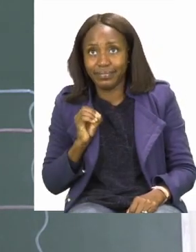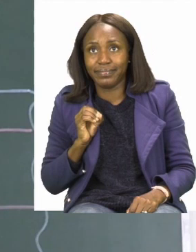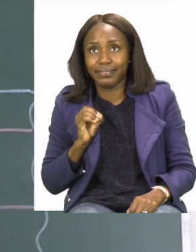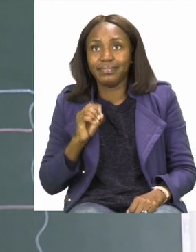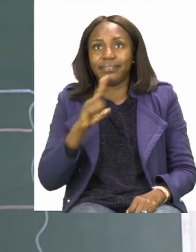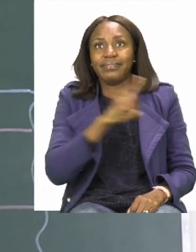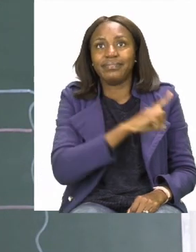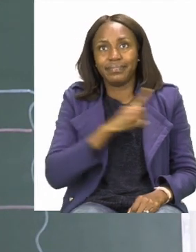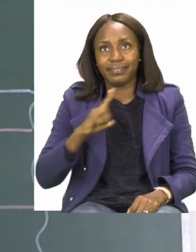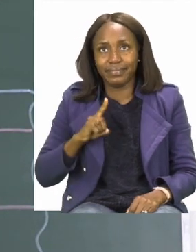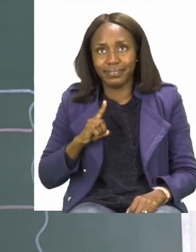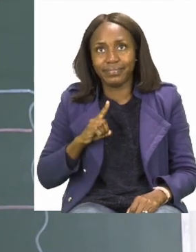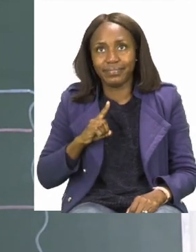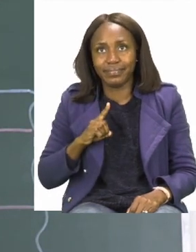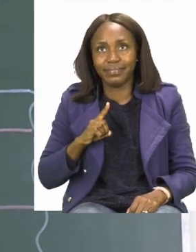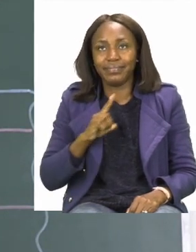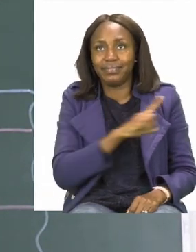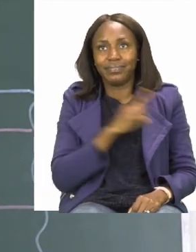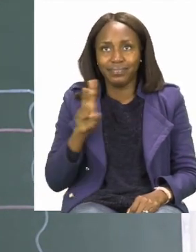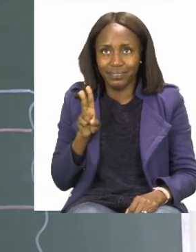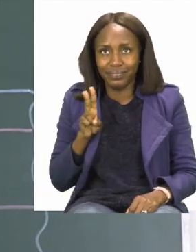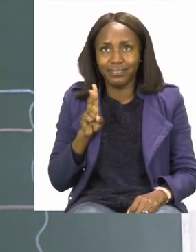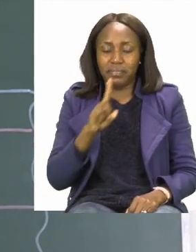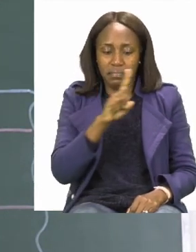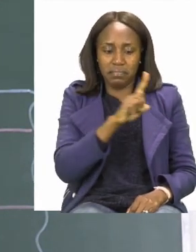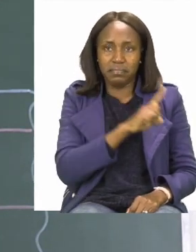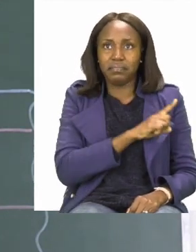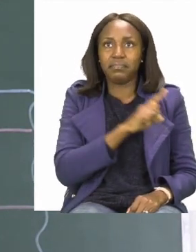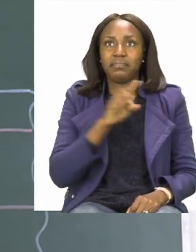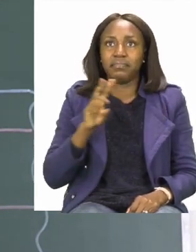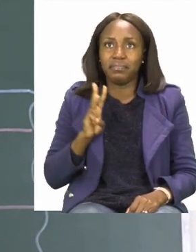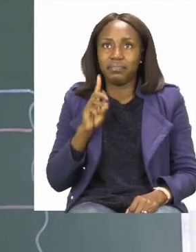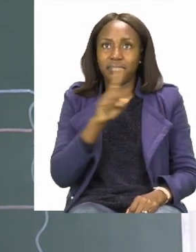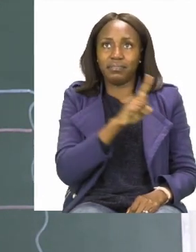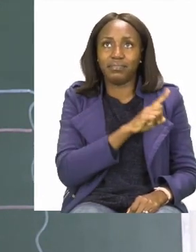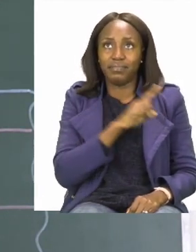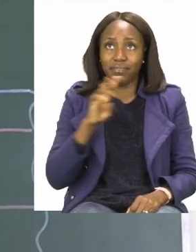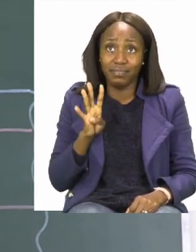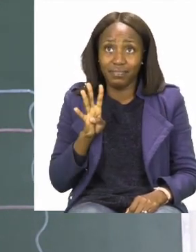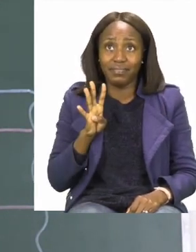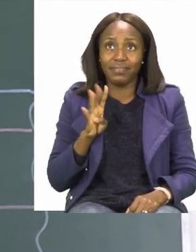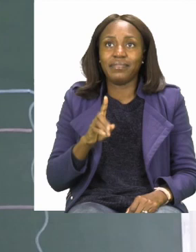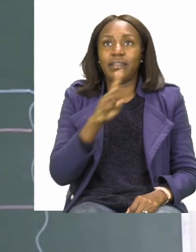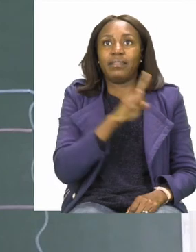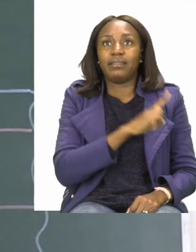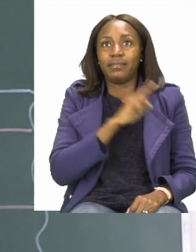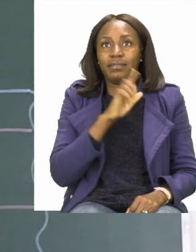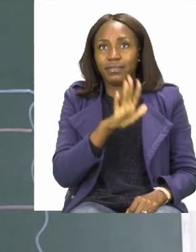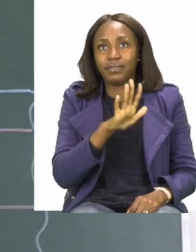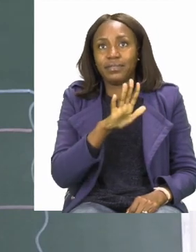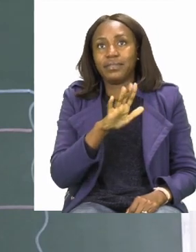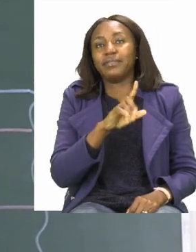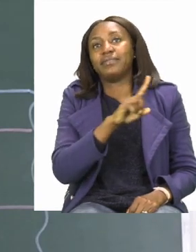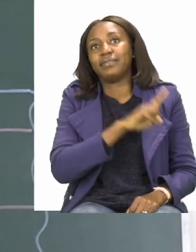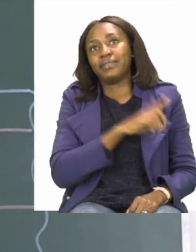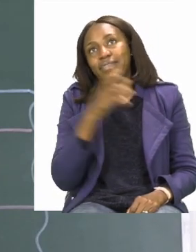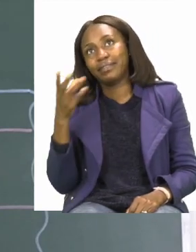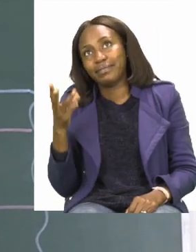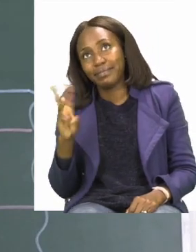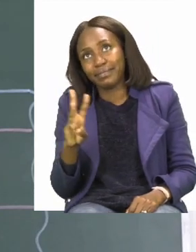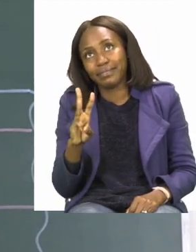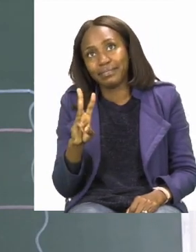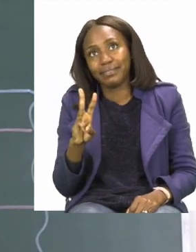10, 11, 12, 13, 14,